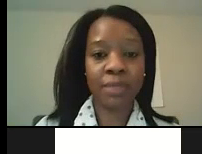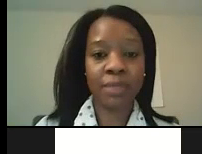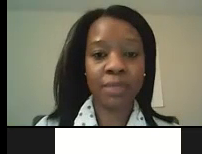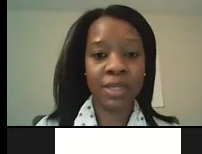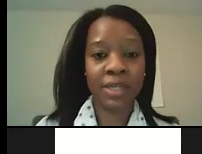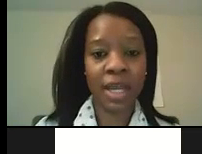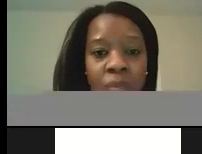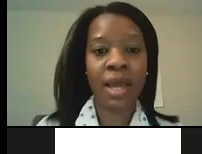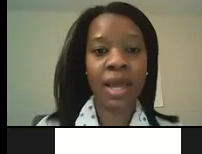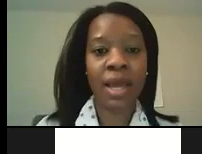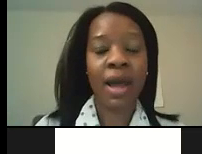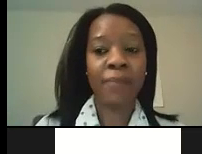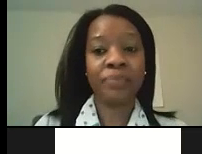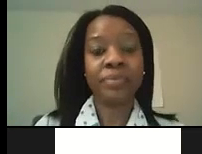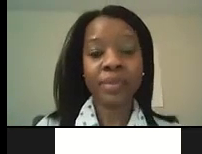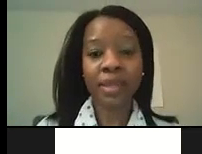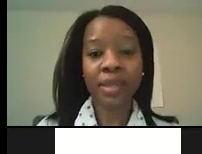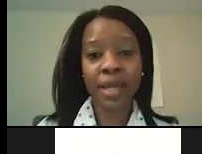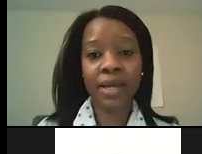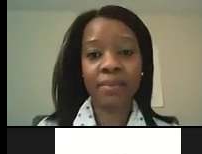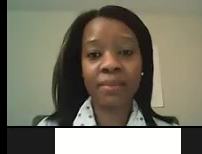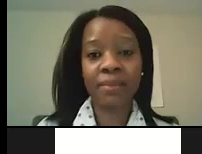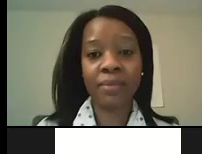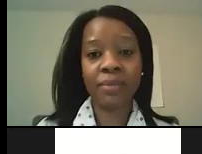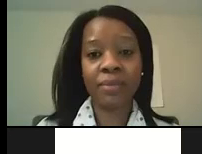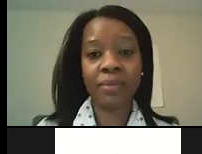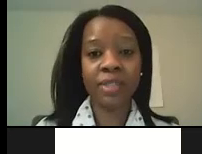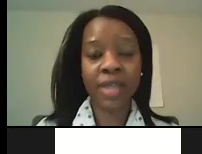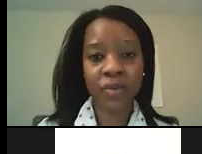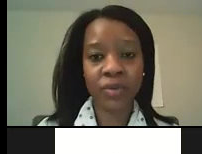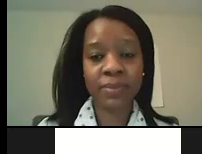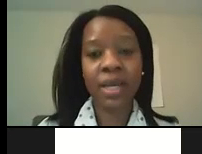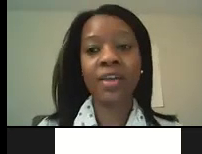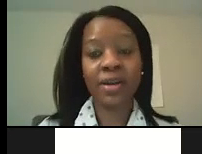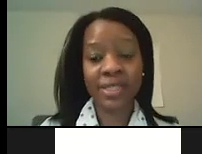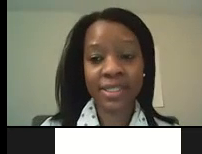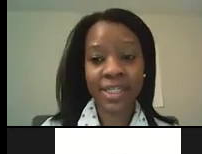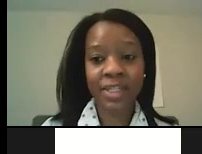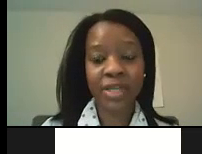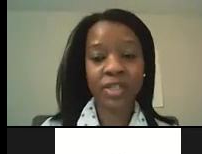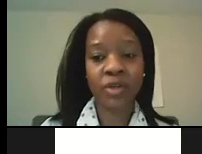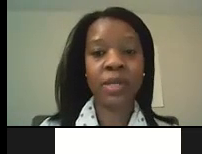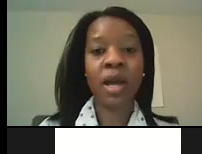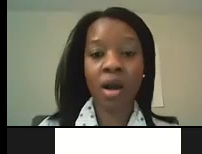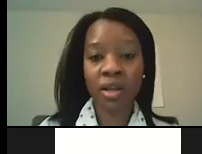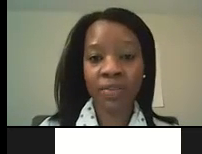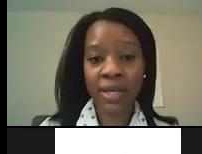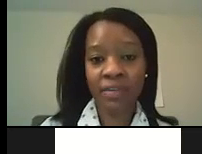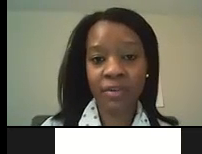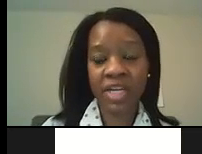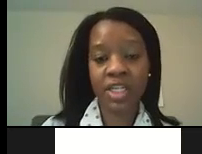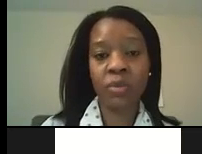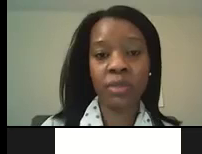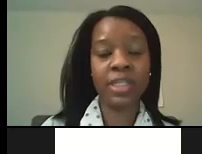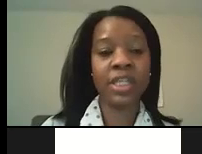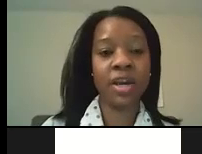going to be sharing with everyone the chat transcript, the RCC transcript. All of